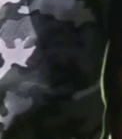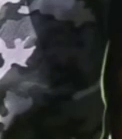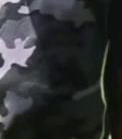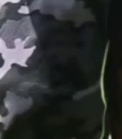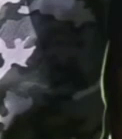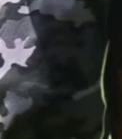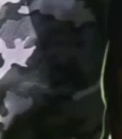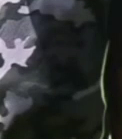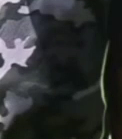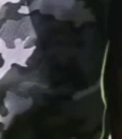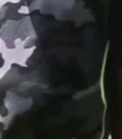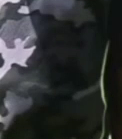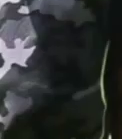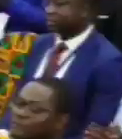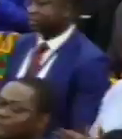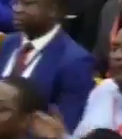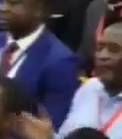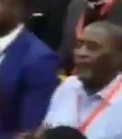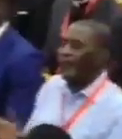was restored to life.